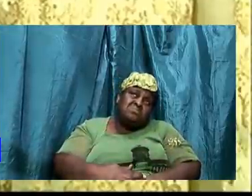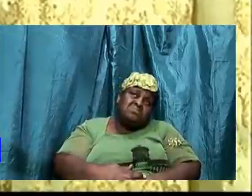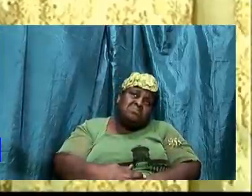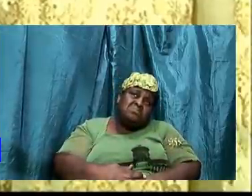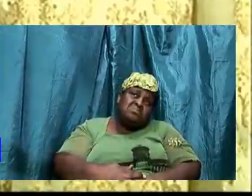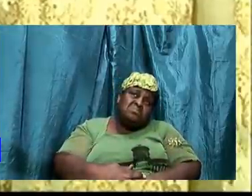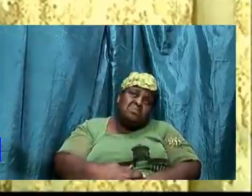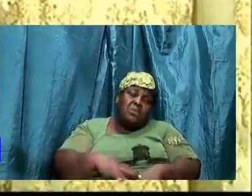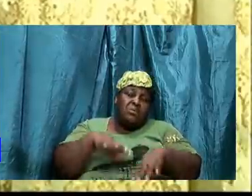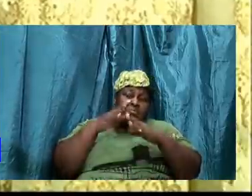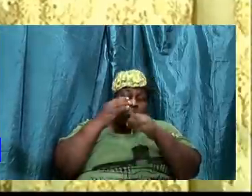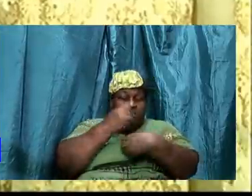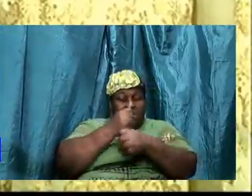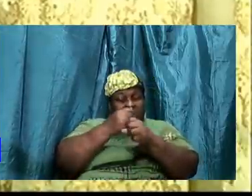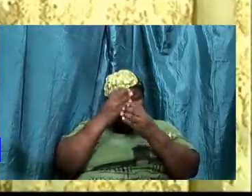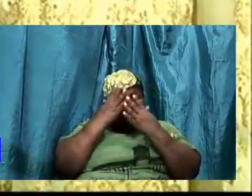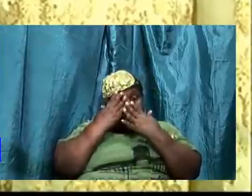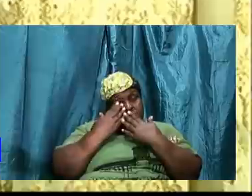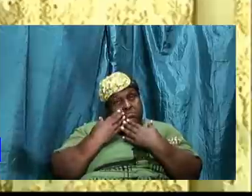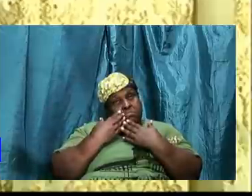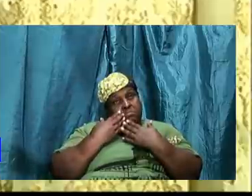bring on depression on you,